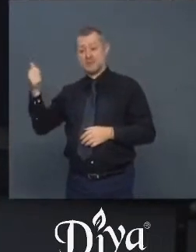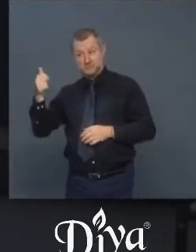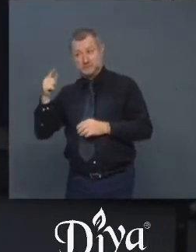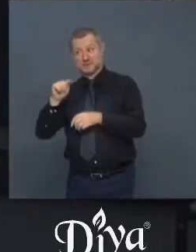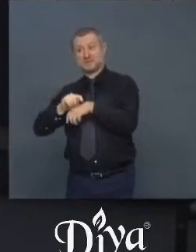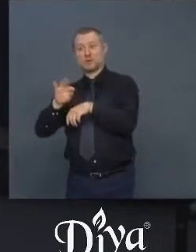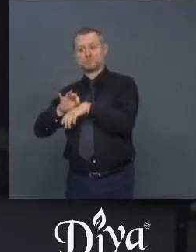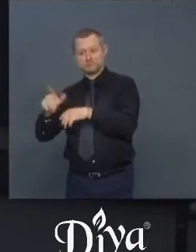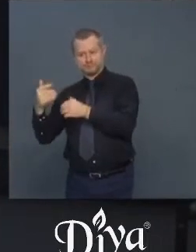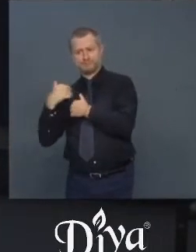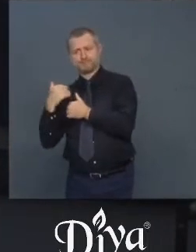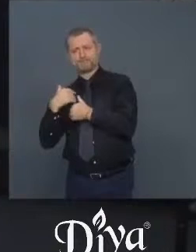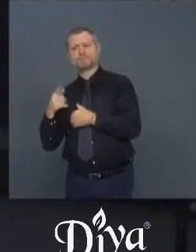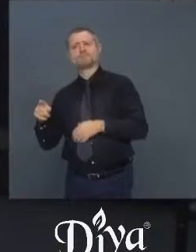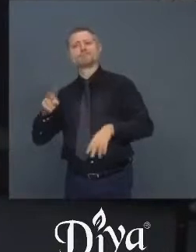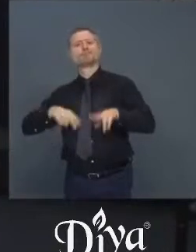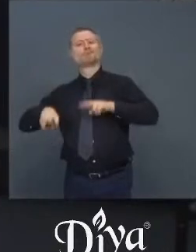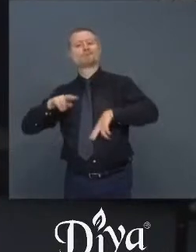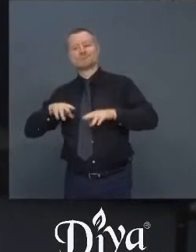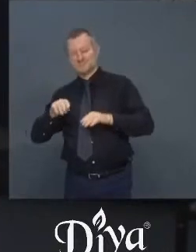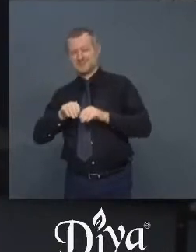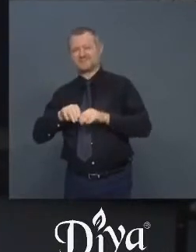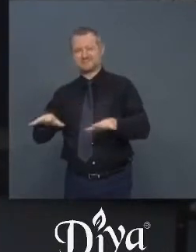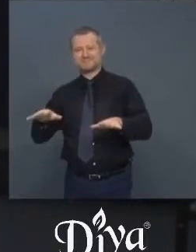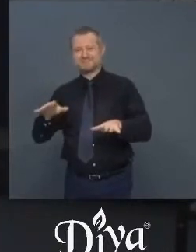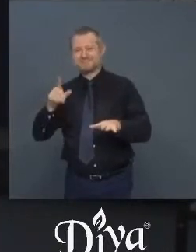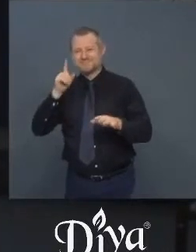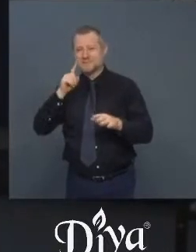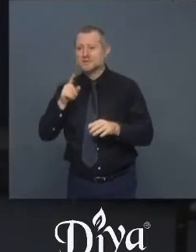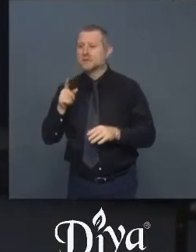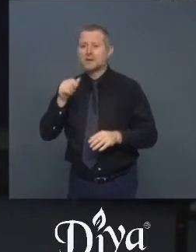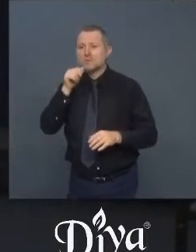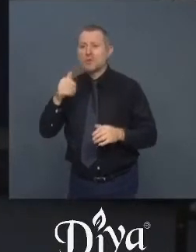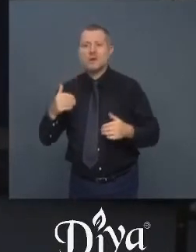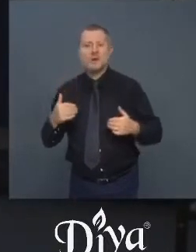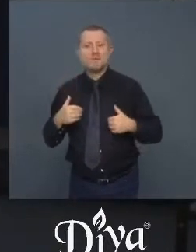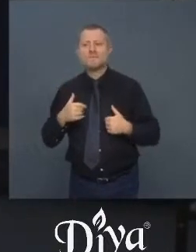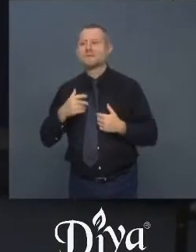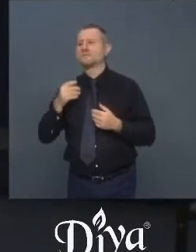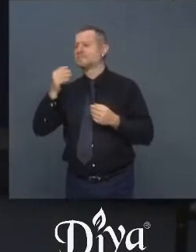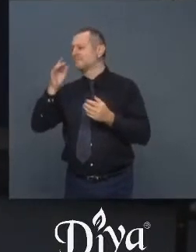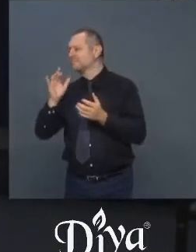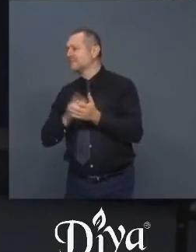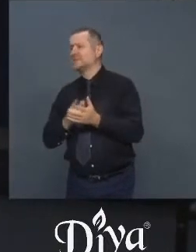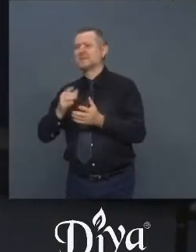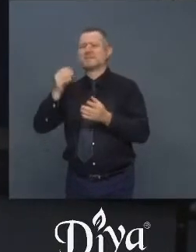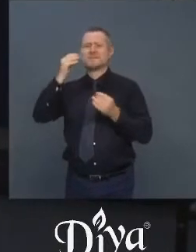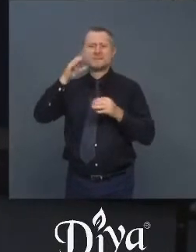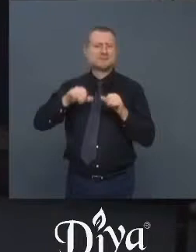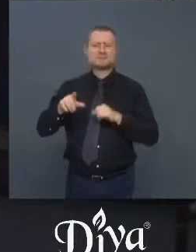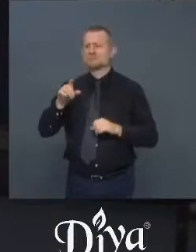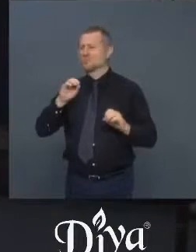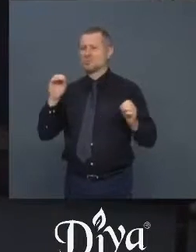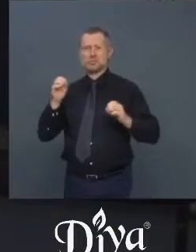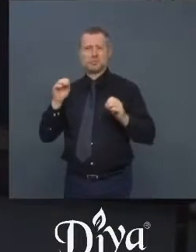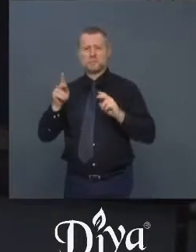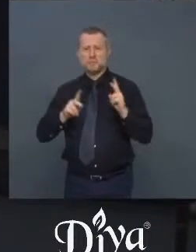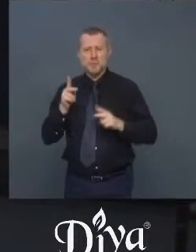notably lacks public health experts, especially those familiar with issues affecting communities of color and a